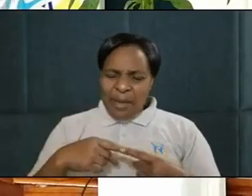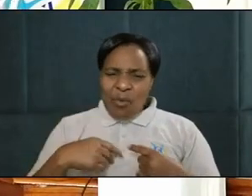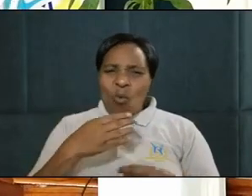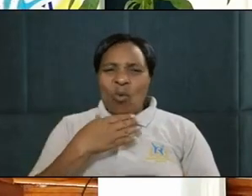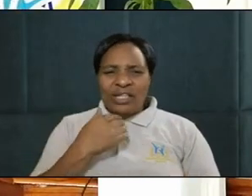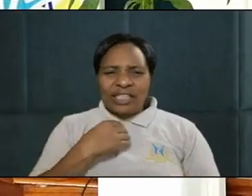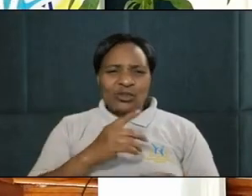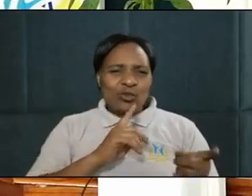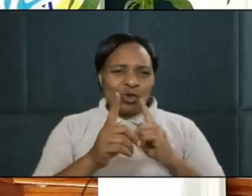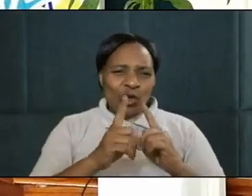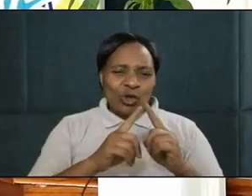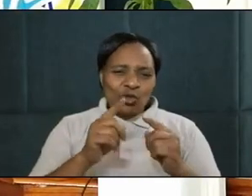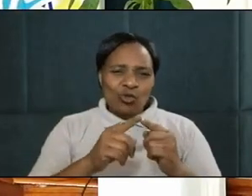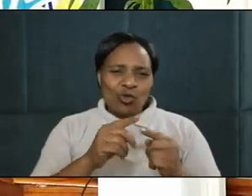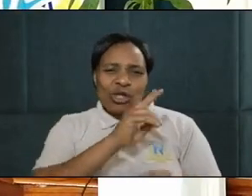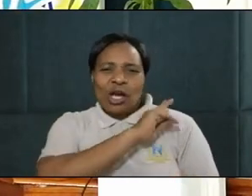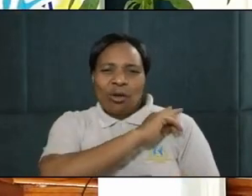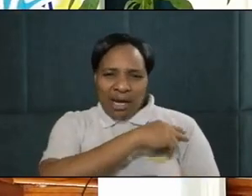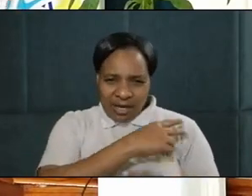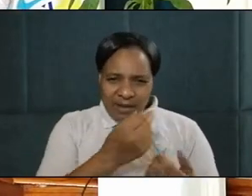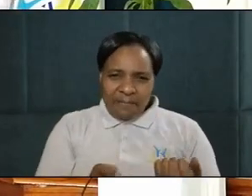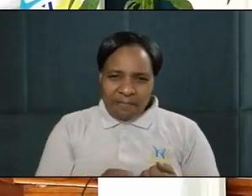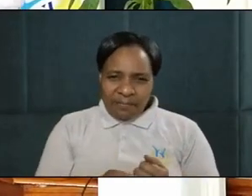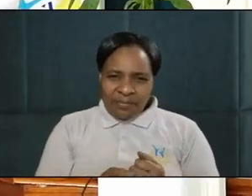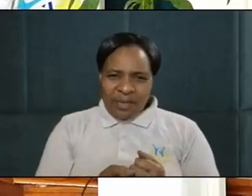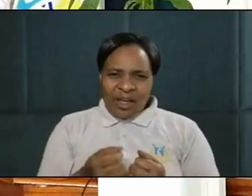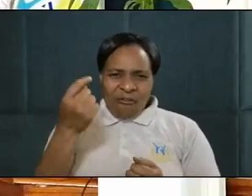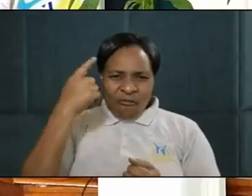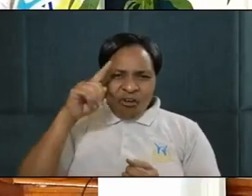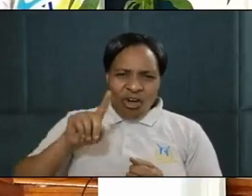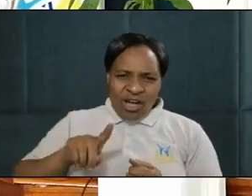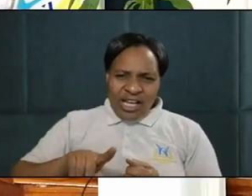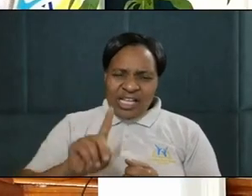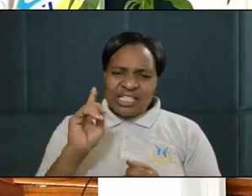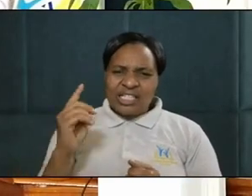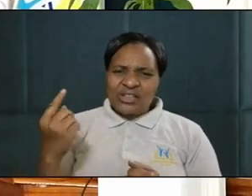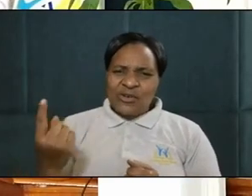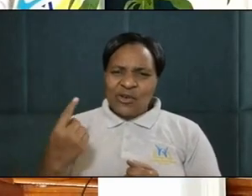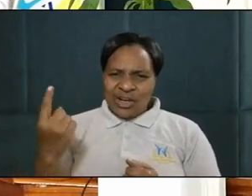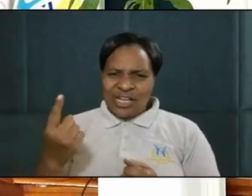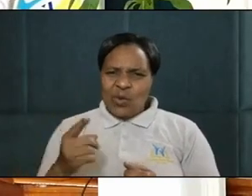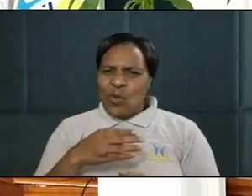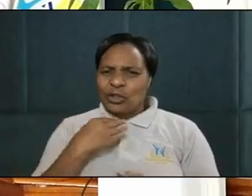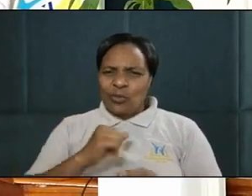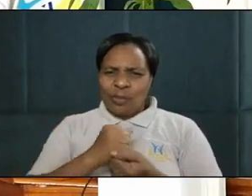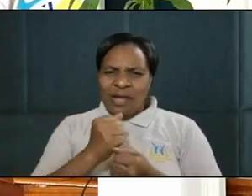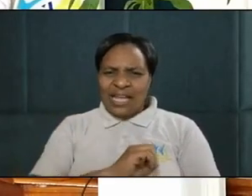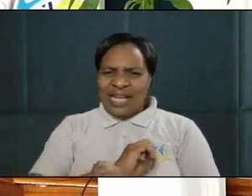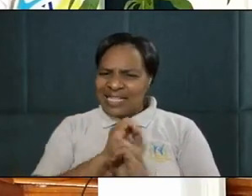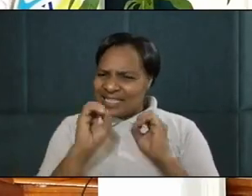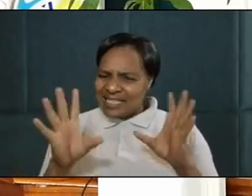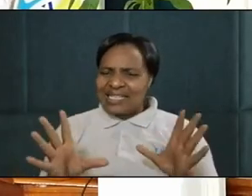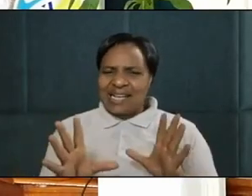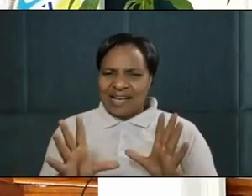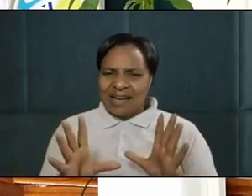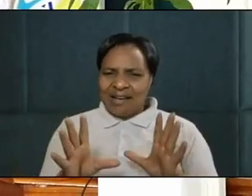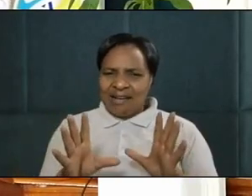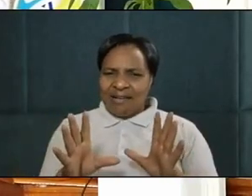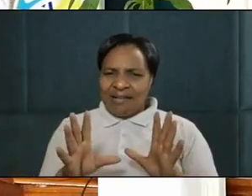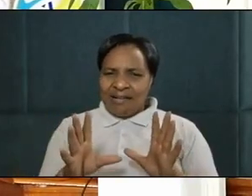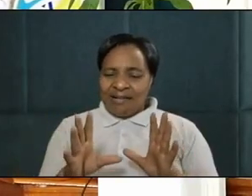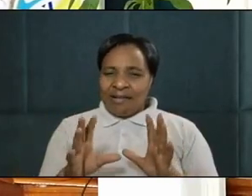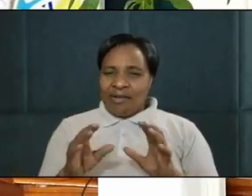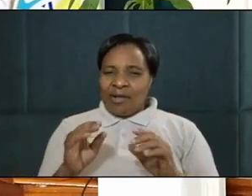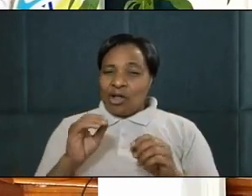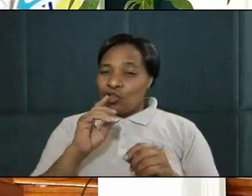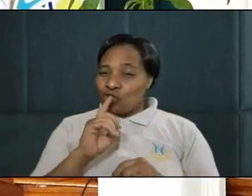to the commander as well as these other people? Yes. For his own defense. He wanted to make it very clear that he's not a Greek.